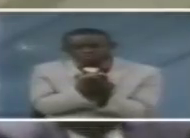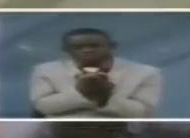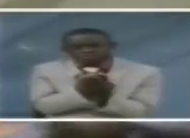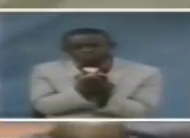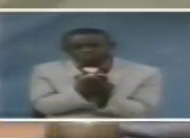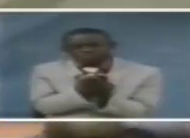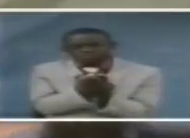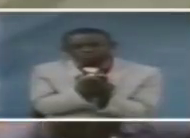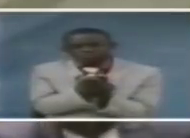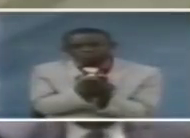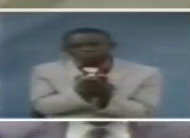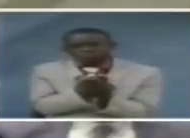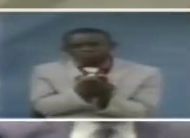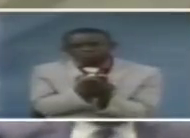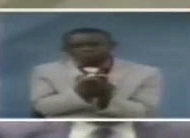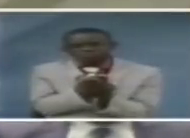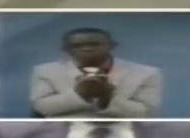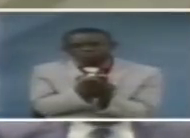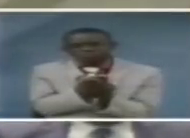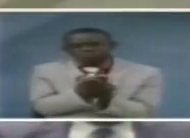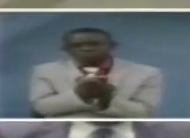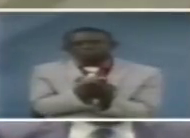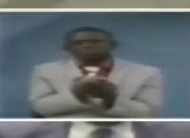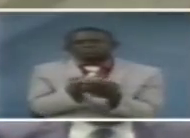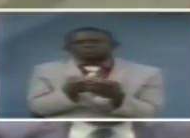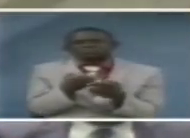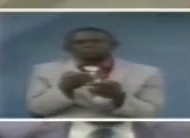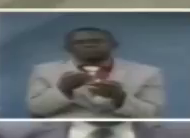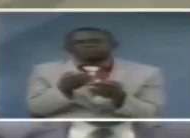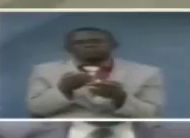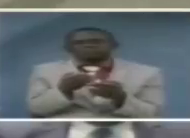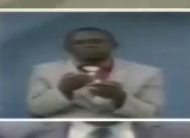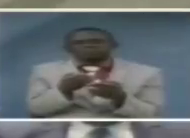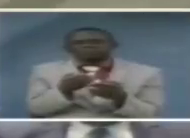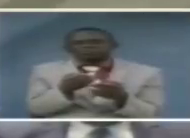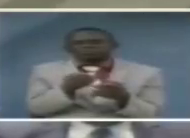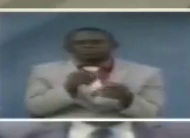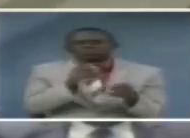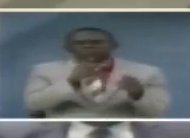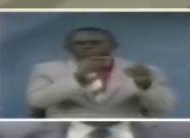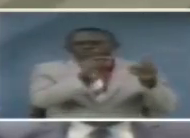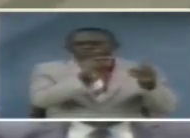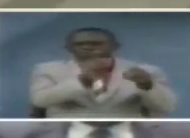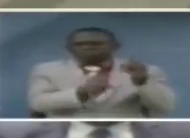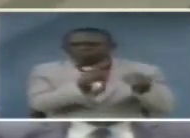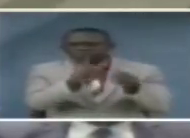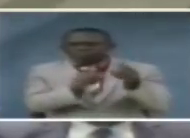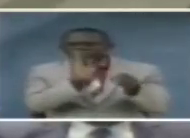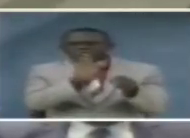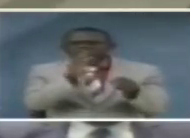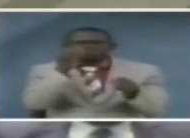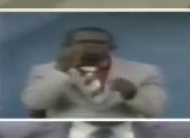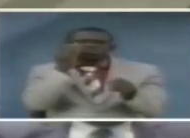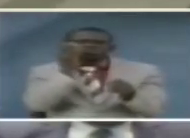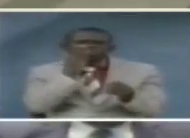provide further clarity, I propose to revisit the definition of residence